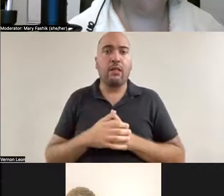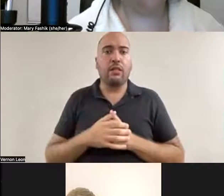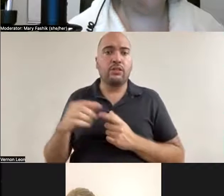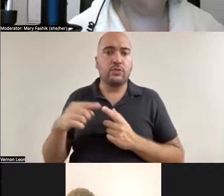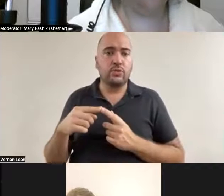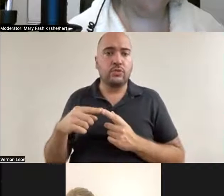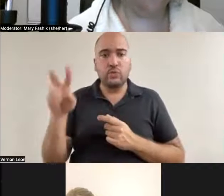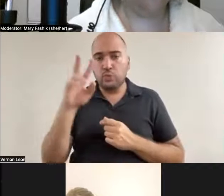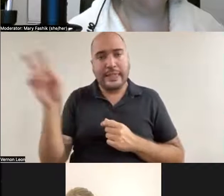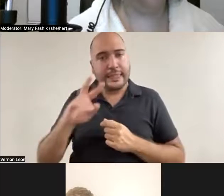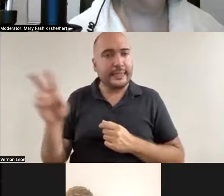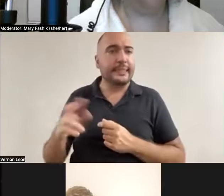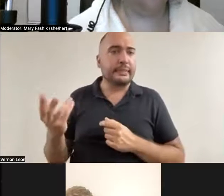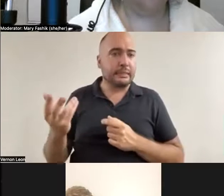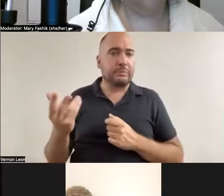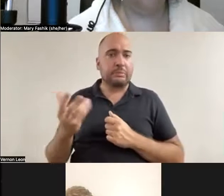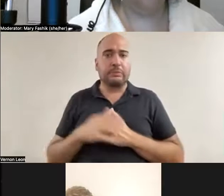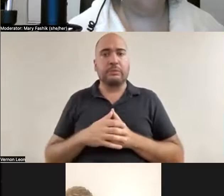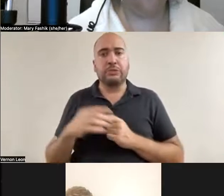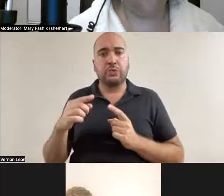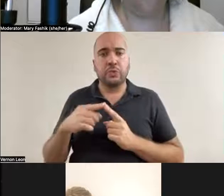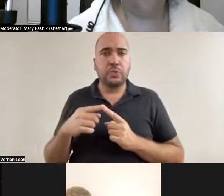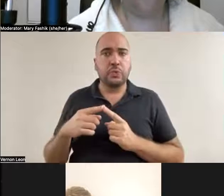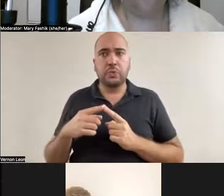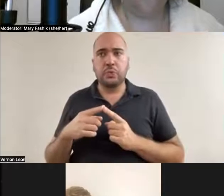to read, to